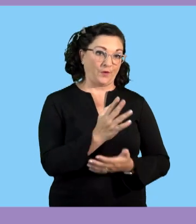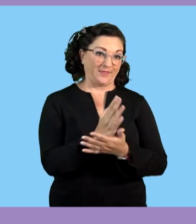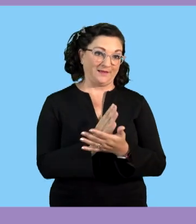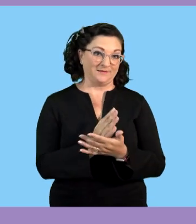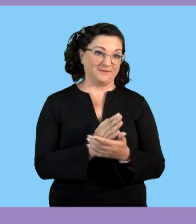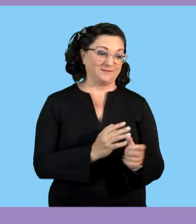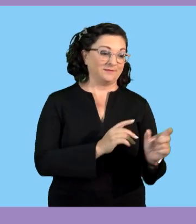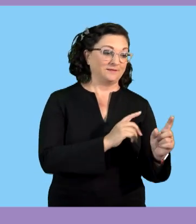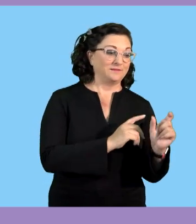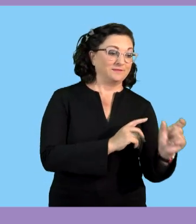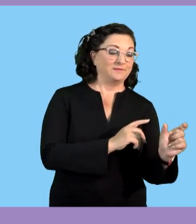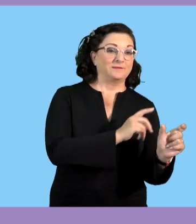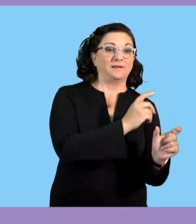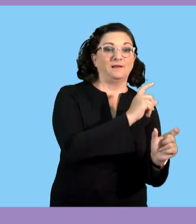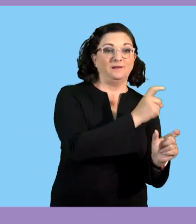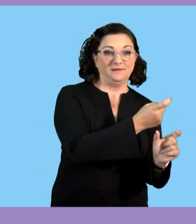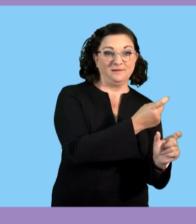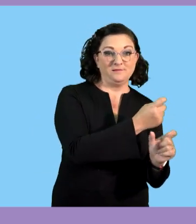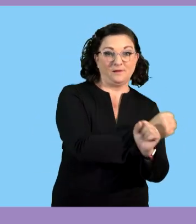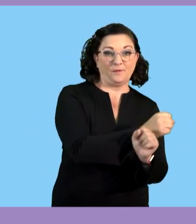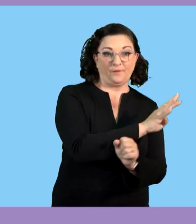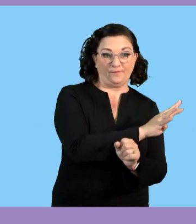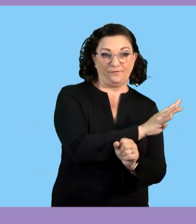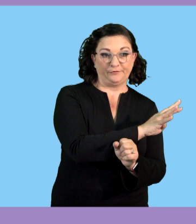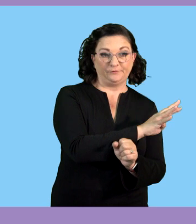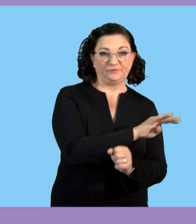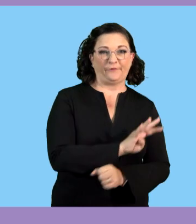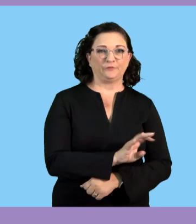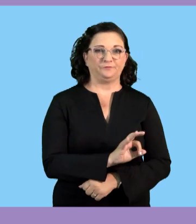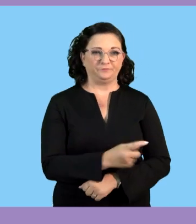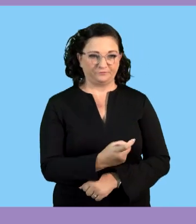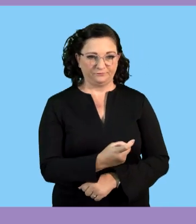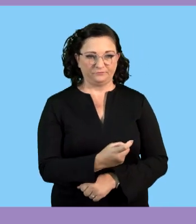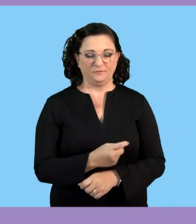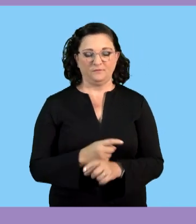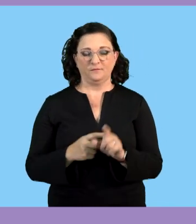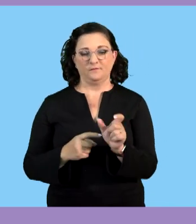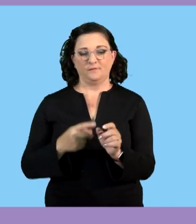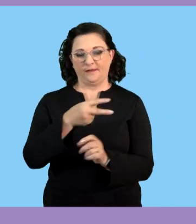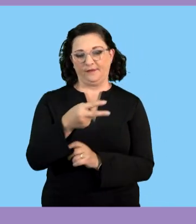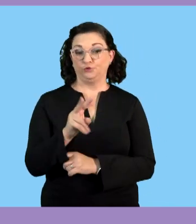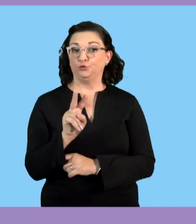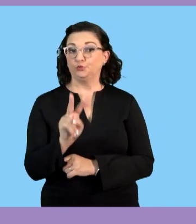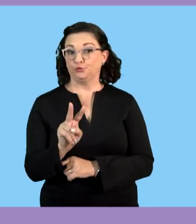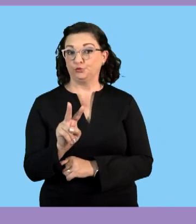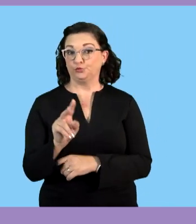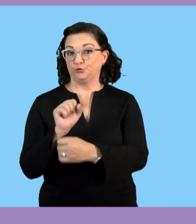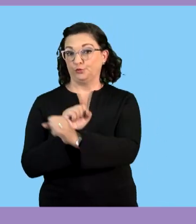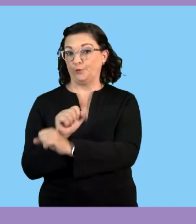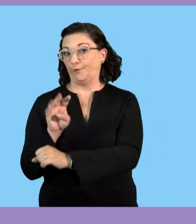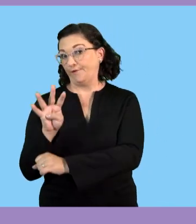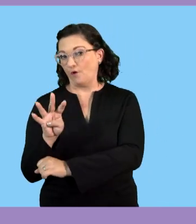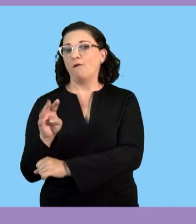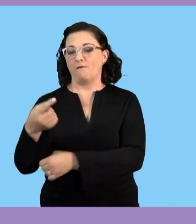4, what does that give me? Now x multiplied by 4 gives me 4x, and 2 multiplied by 4 gives me